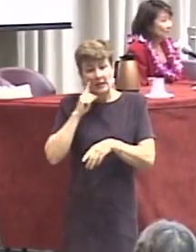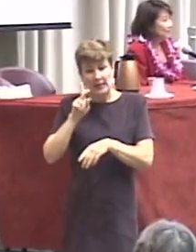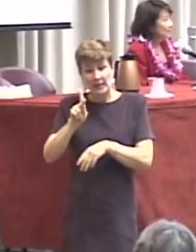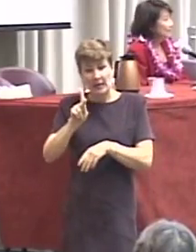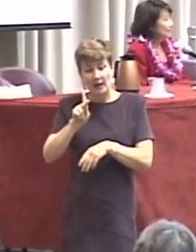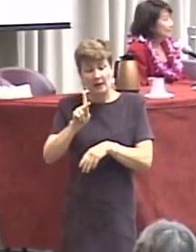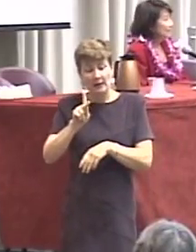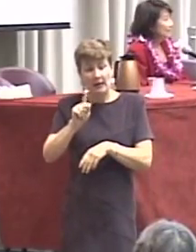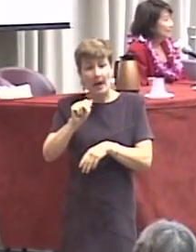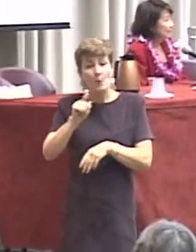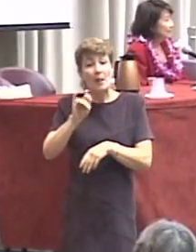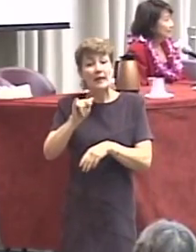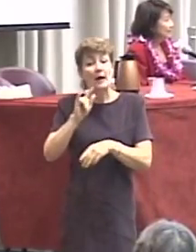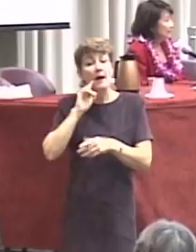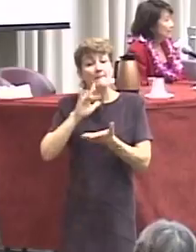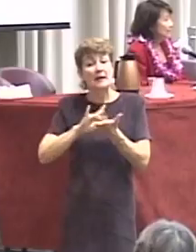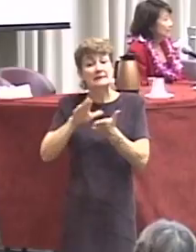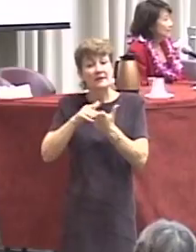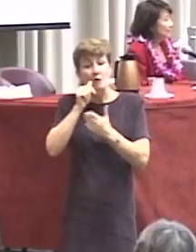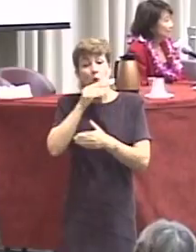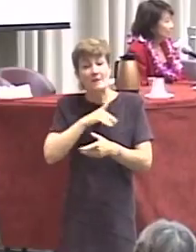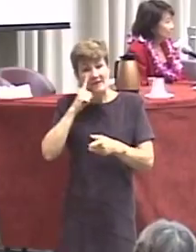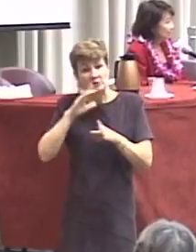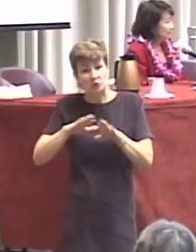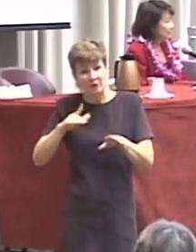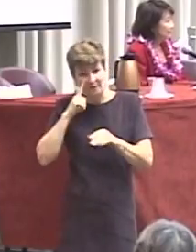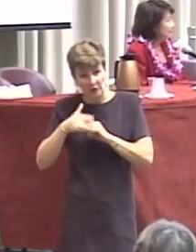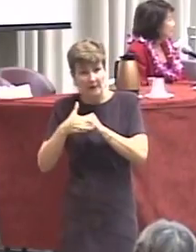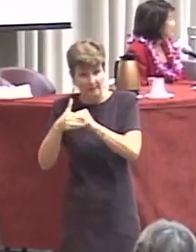Kapiolani Medical Center for Women and Children.